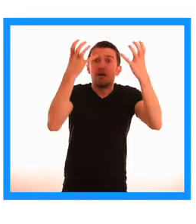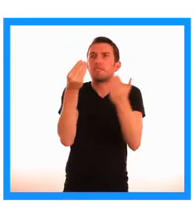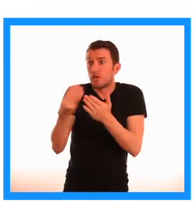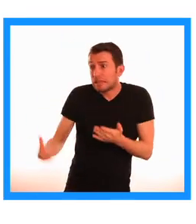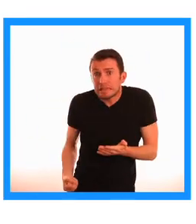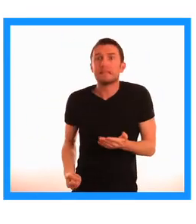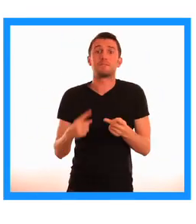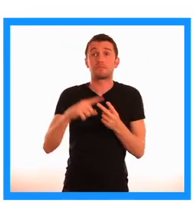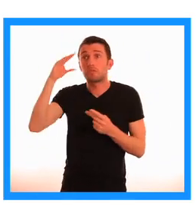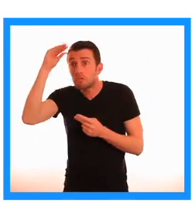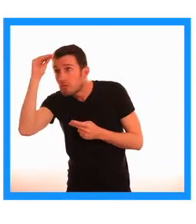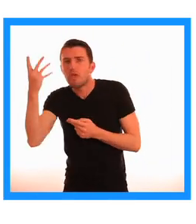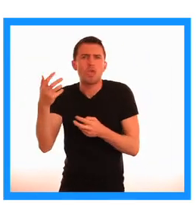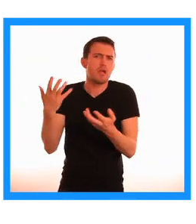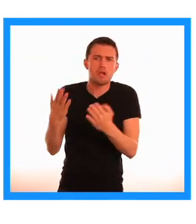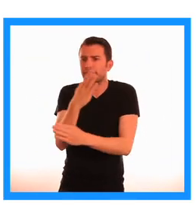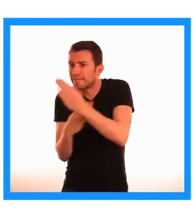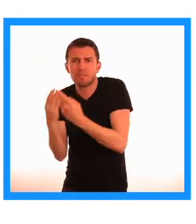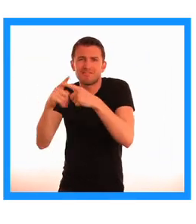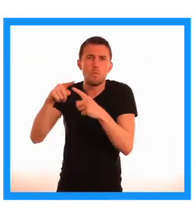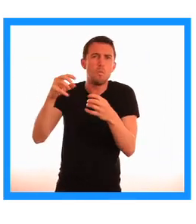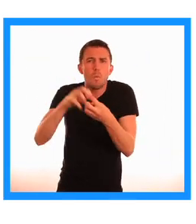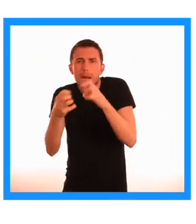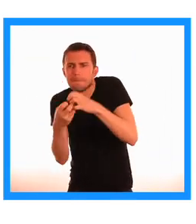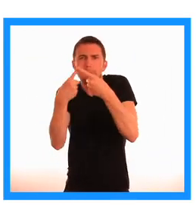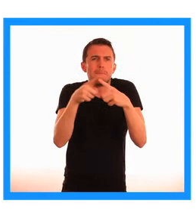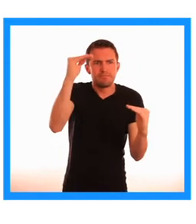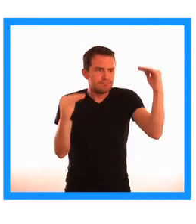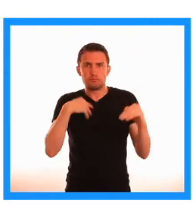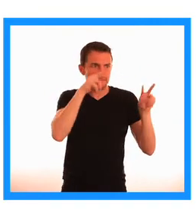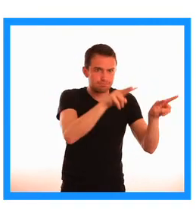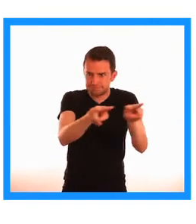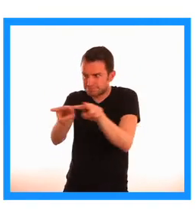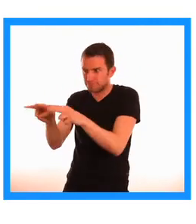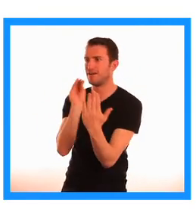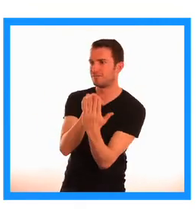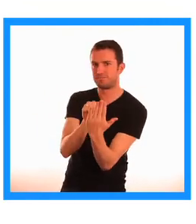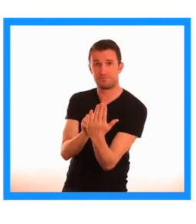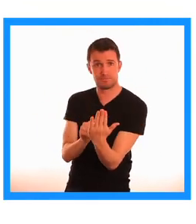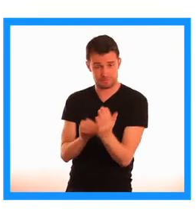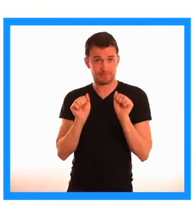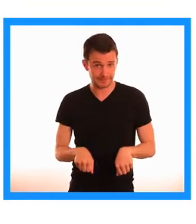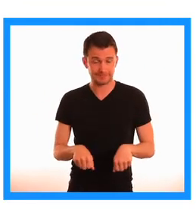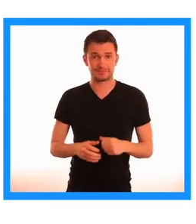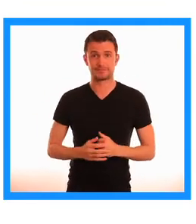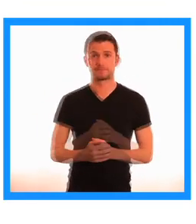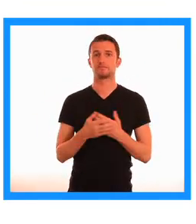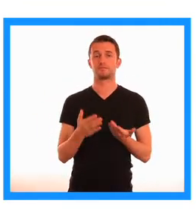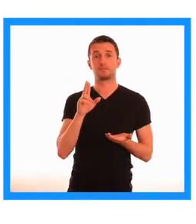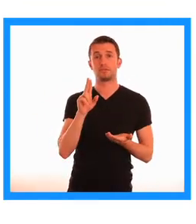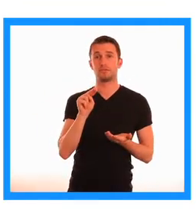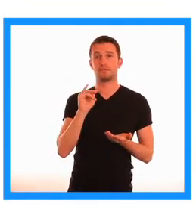UNICEF is working with governments, universities, and international partners to do just this, and to develop tools to strengthen local capacity